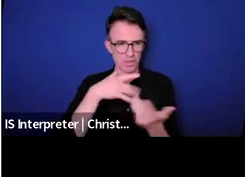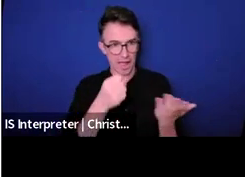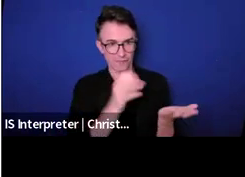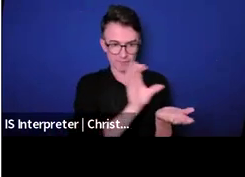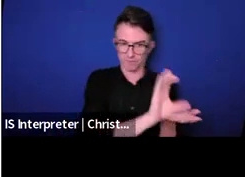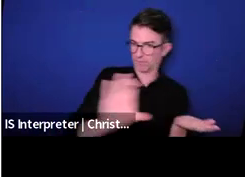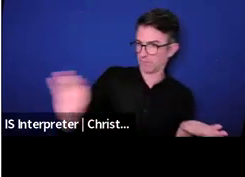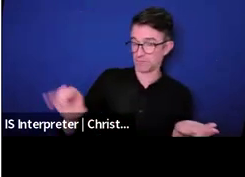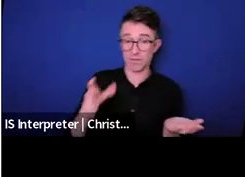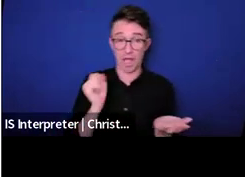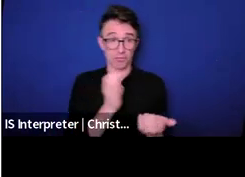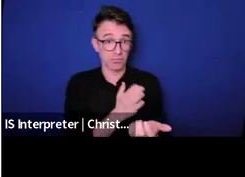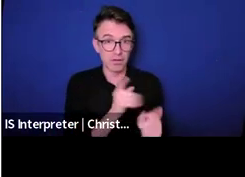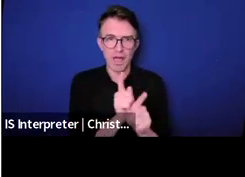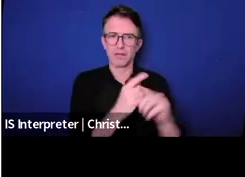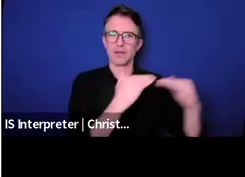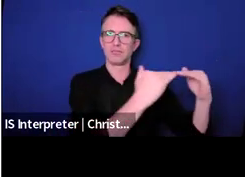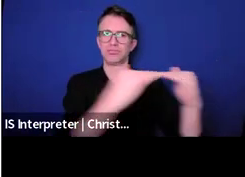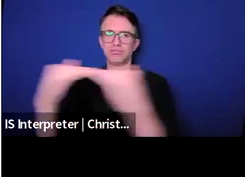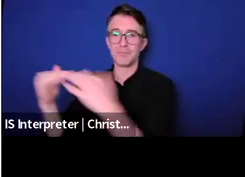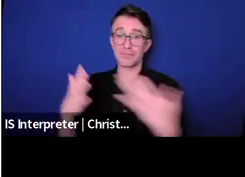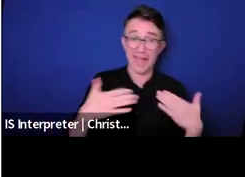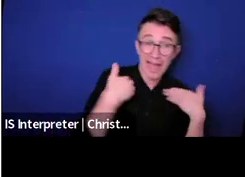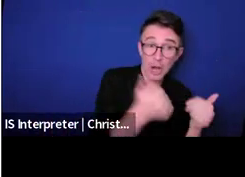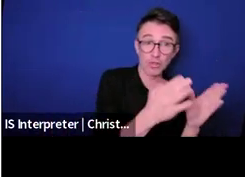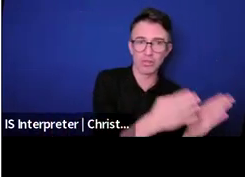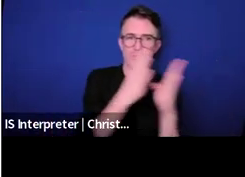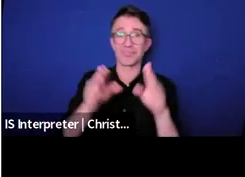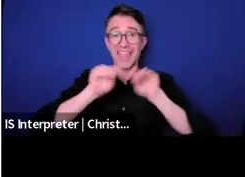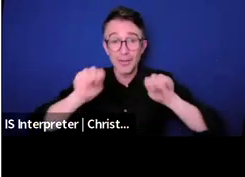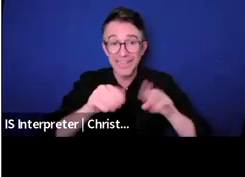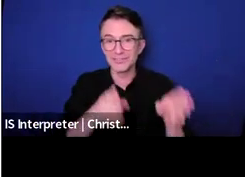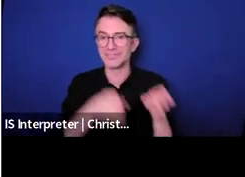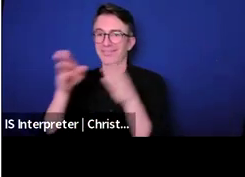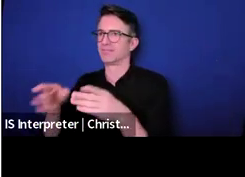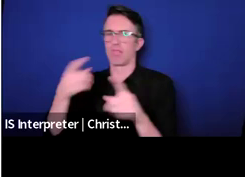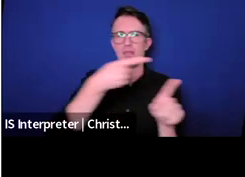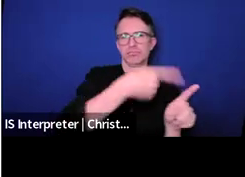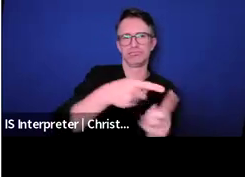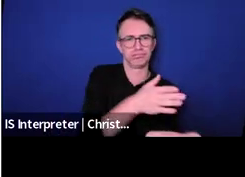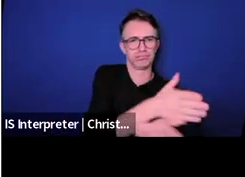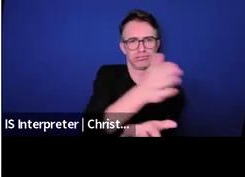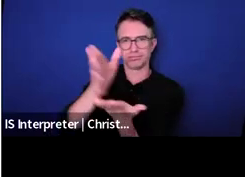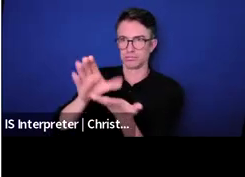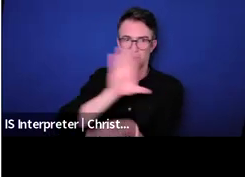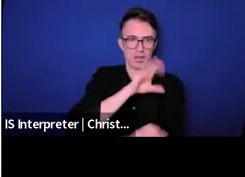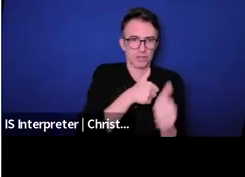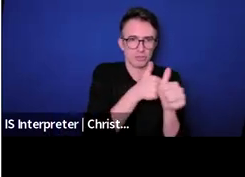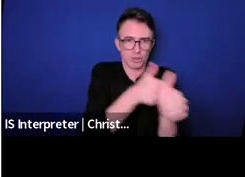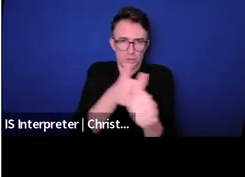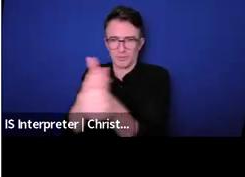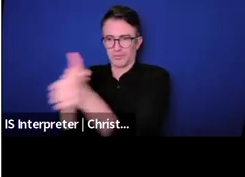protection, etc. Social protection is also where you see an undergirding of social benefits and